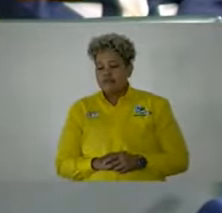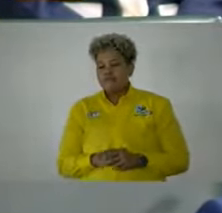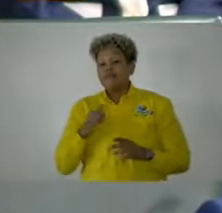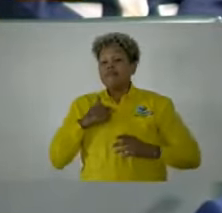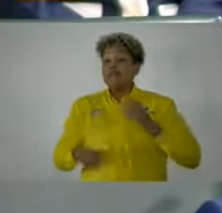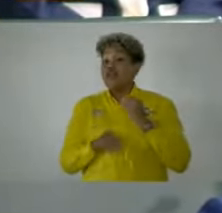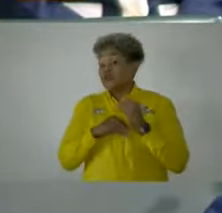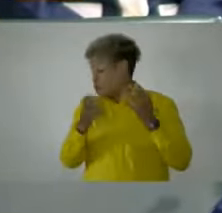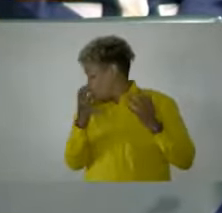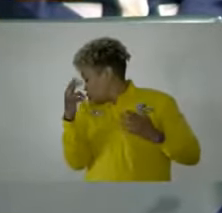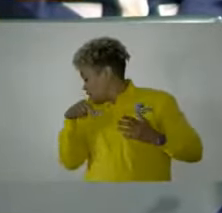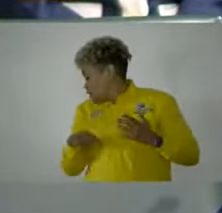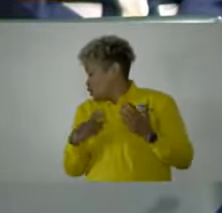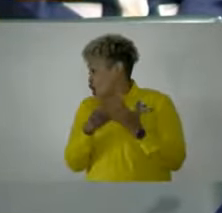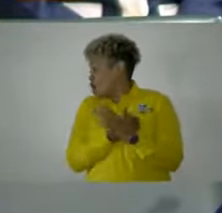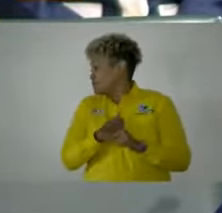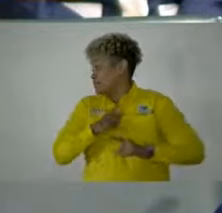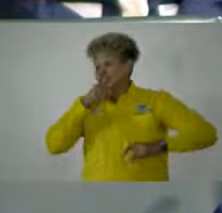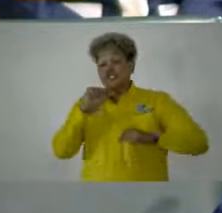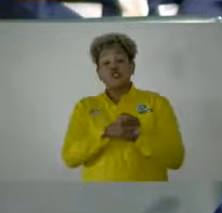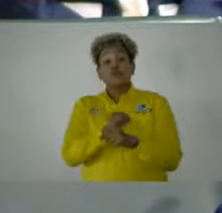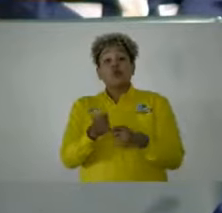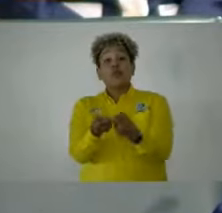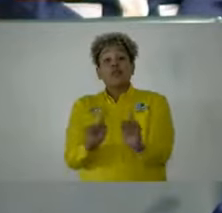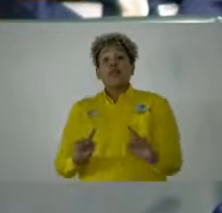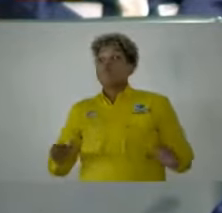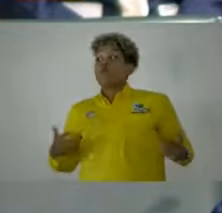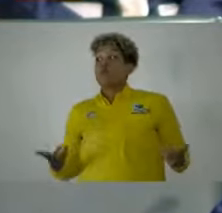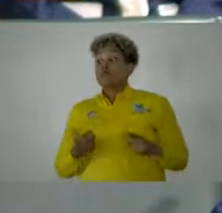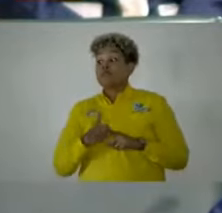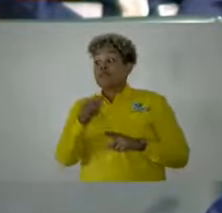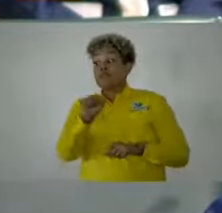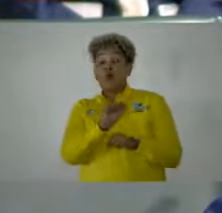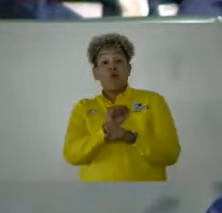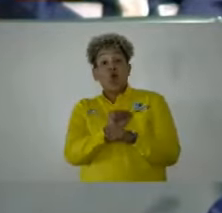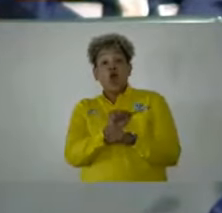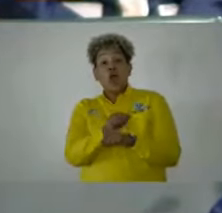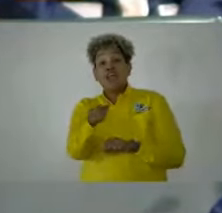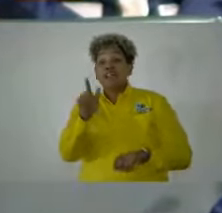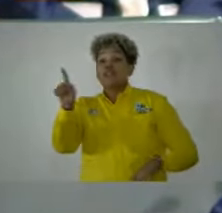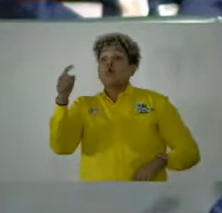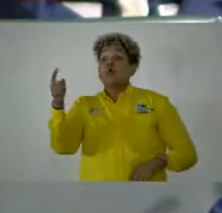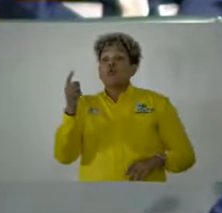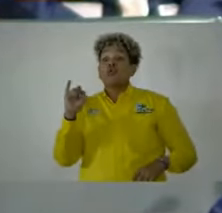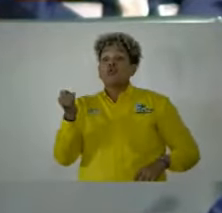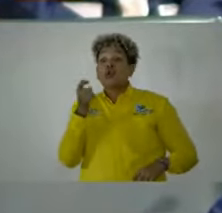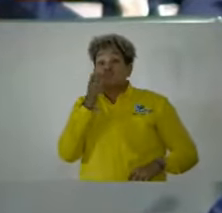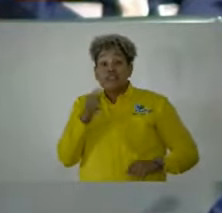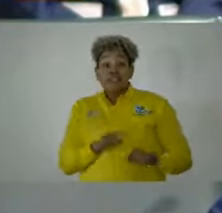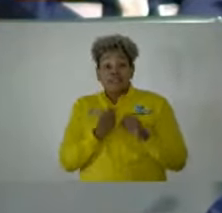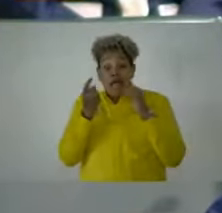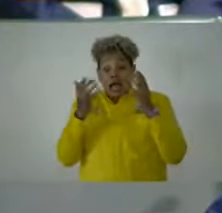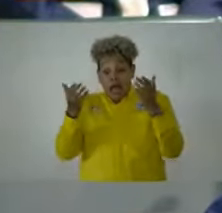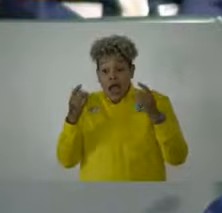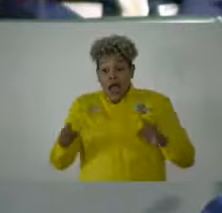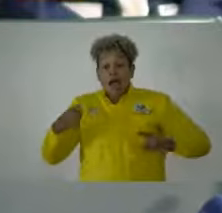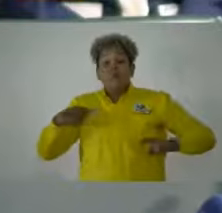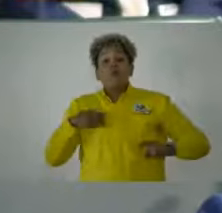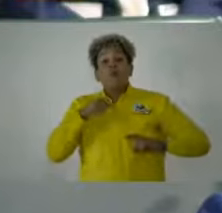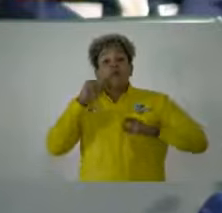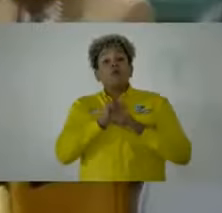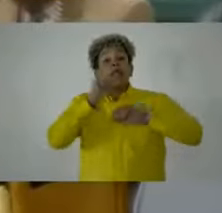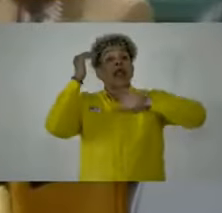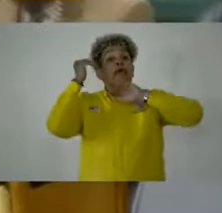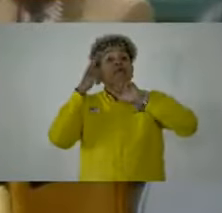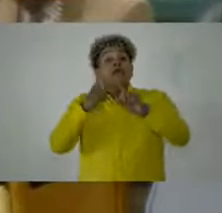I also want to use this opportunity to assure them that their work has only just begun and that what we are